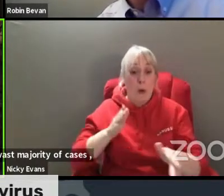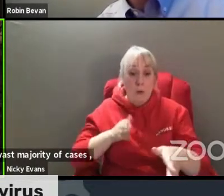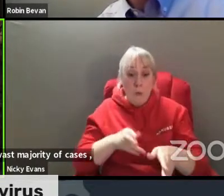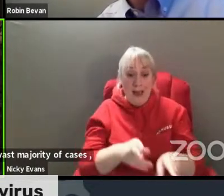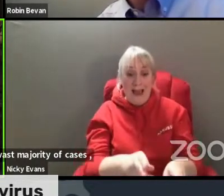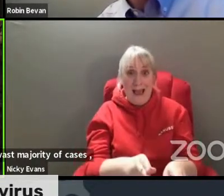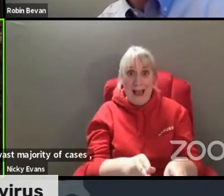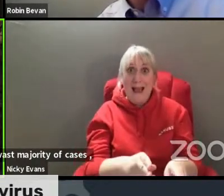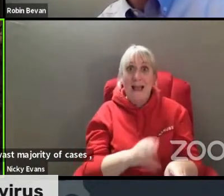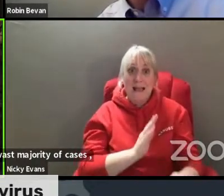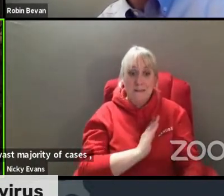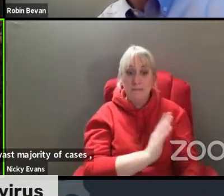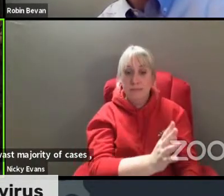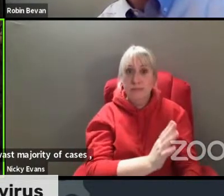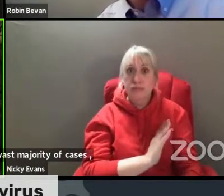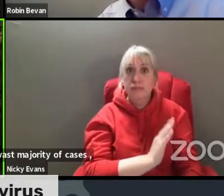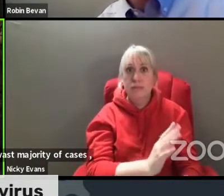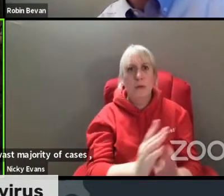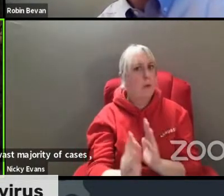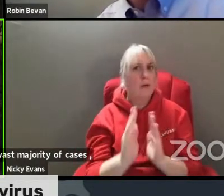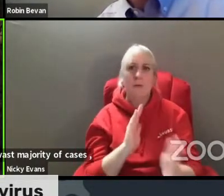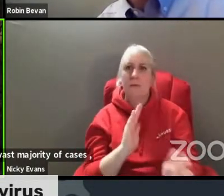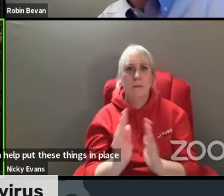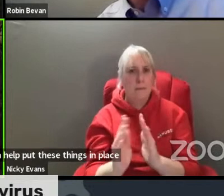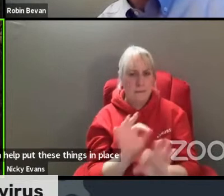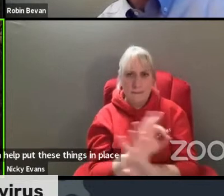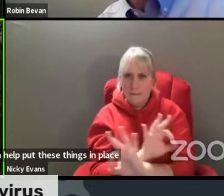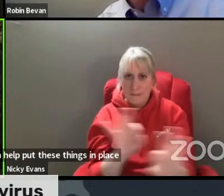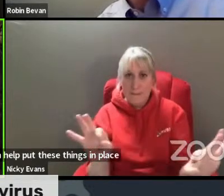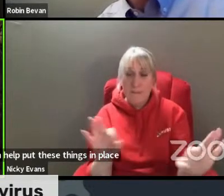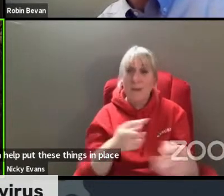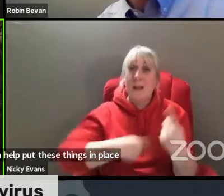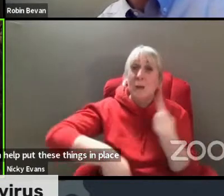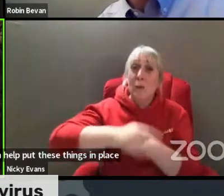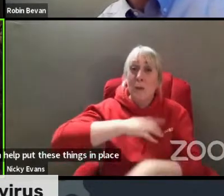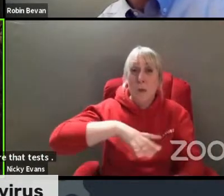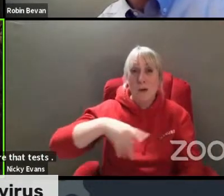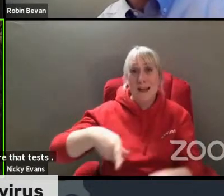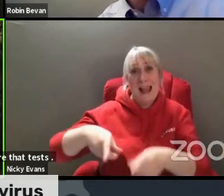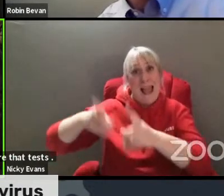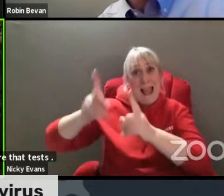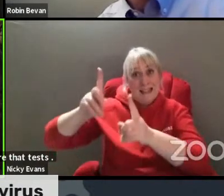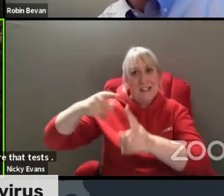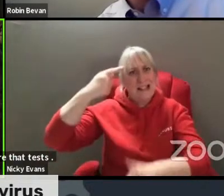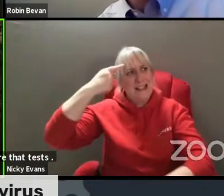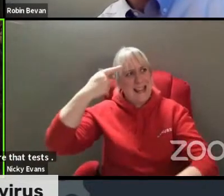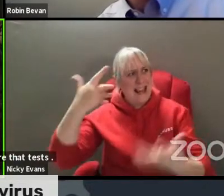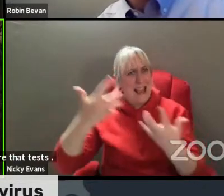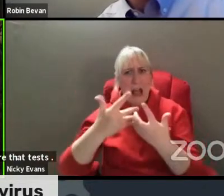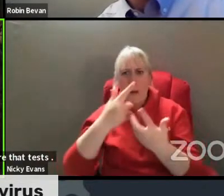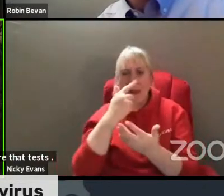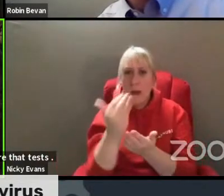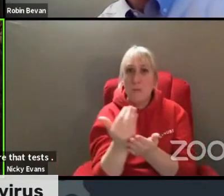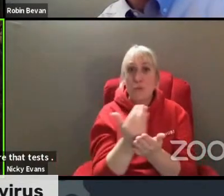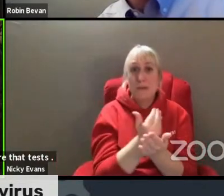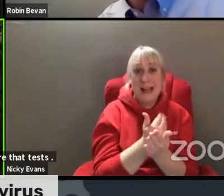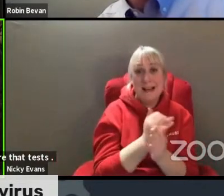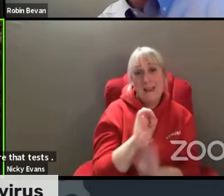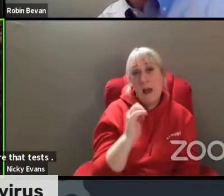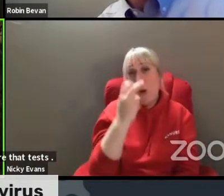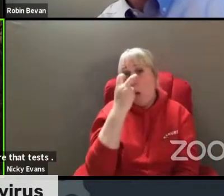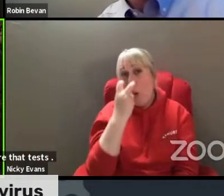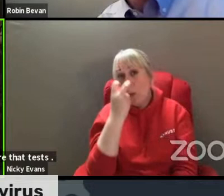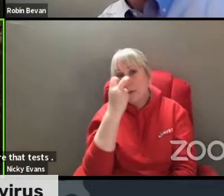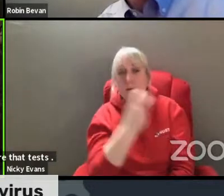can, etc., are in place. We want head teachers to think about how they protect those older staff. In